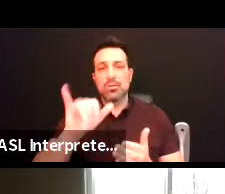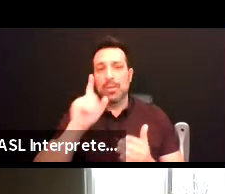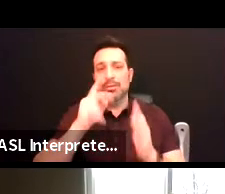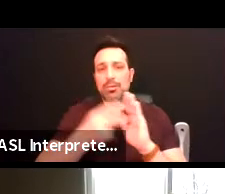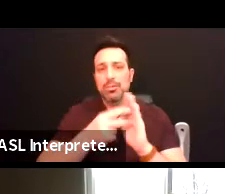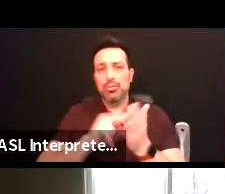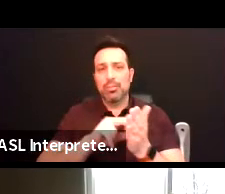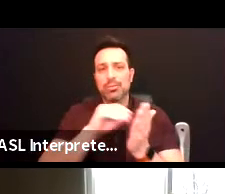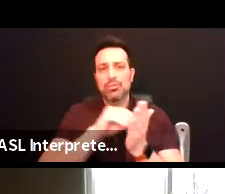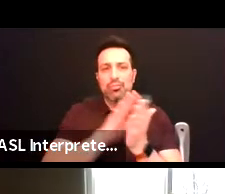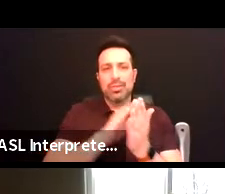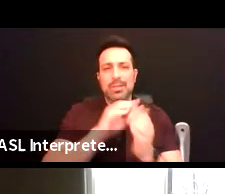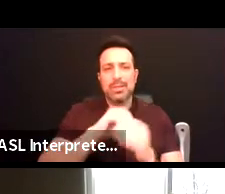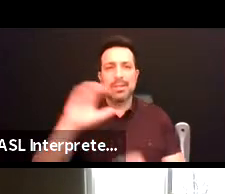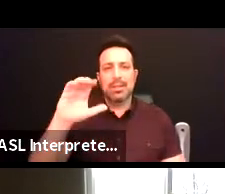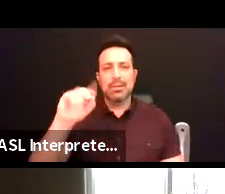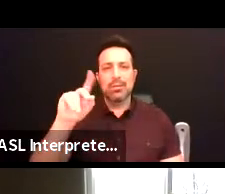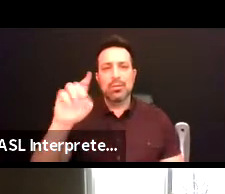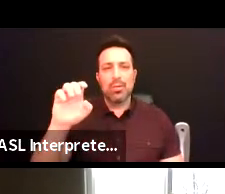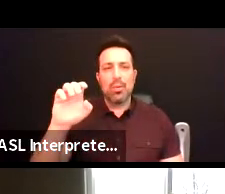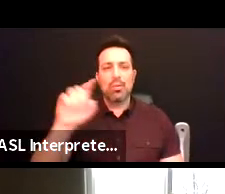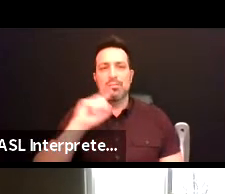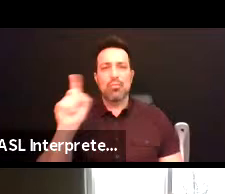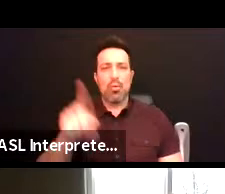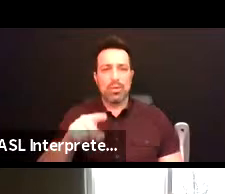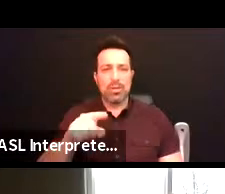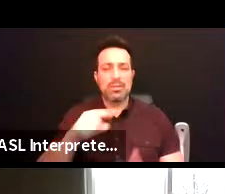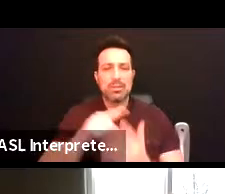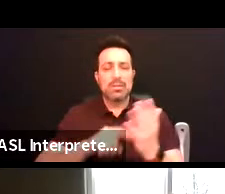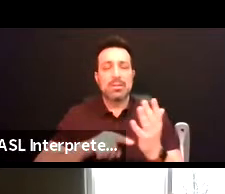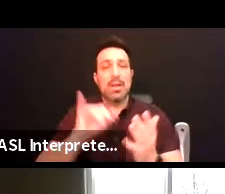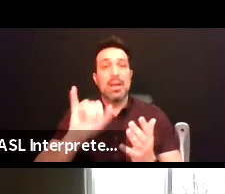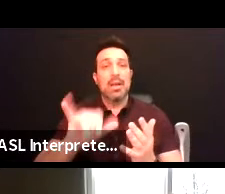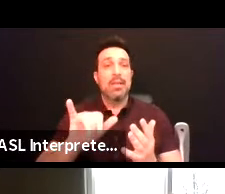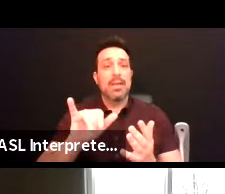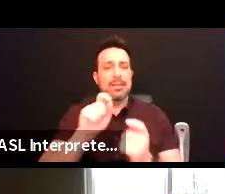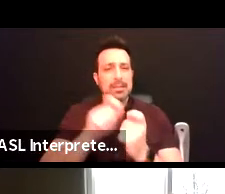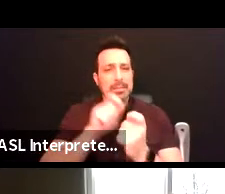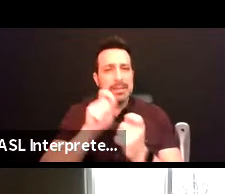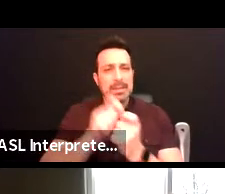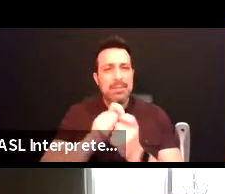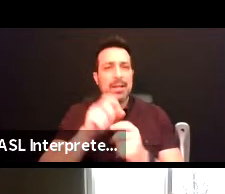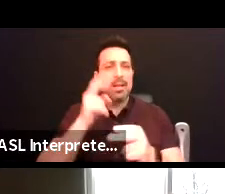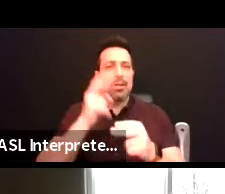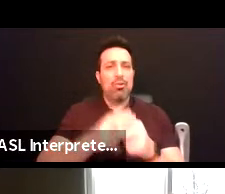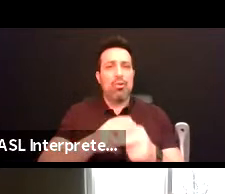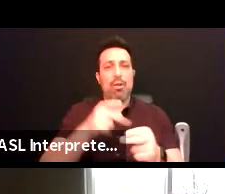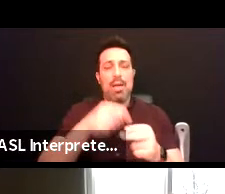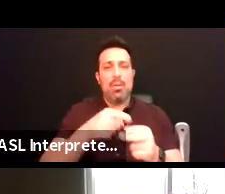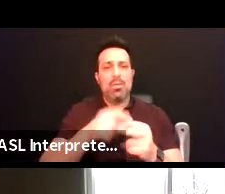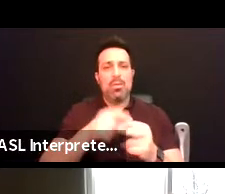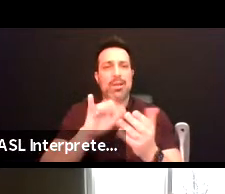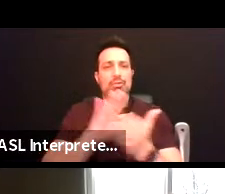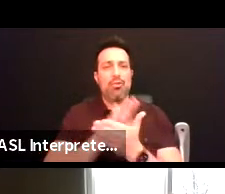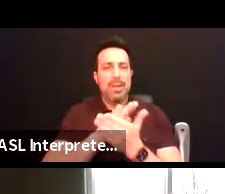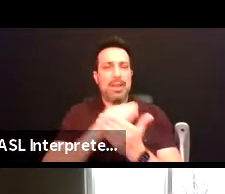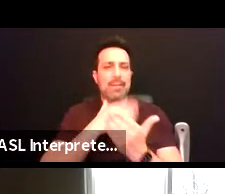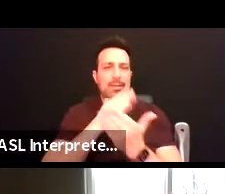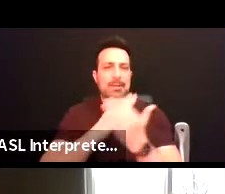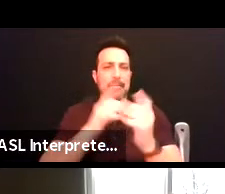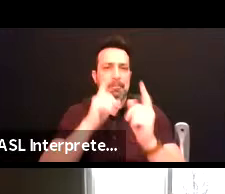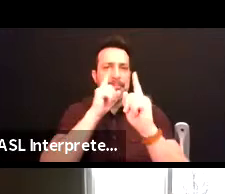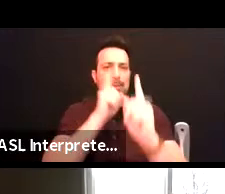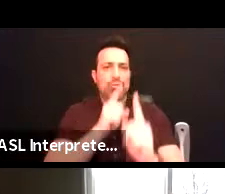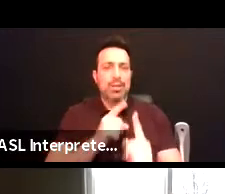written in the code and ordinance. And specifically called out in that document are some objectives. And I just want